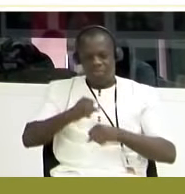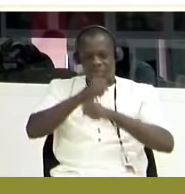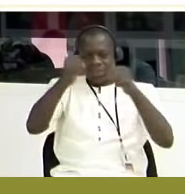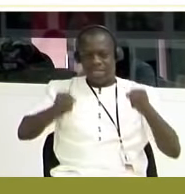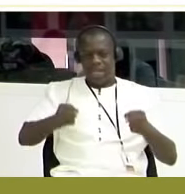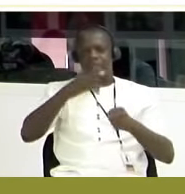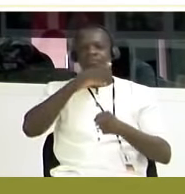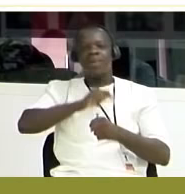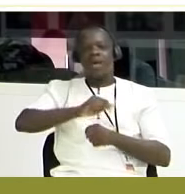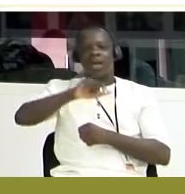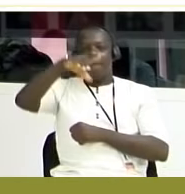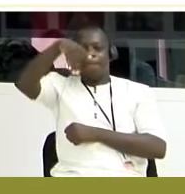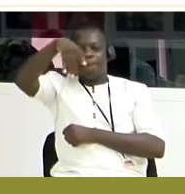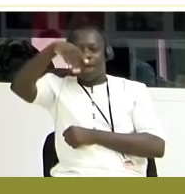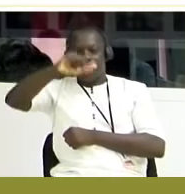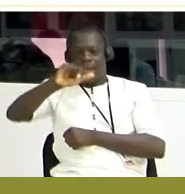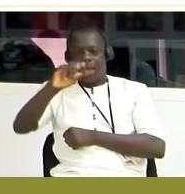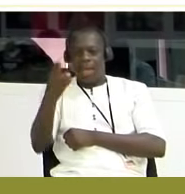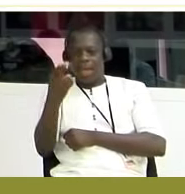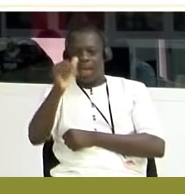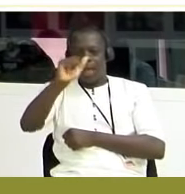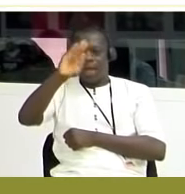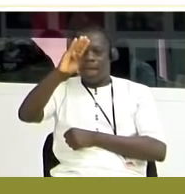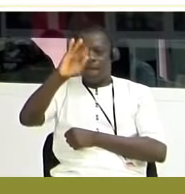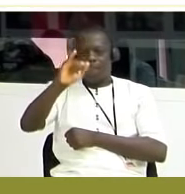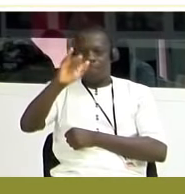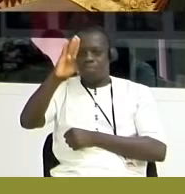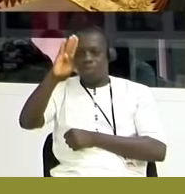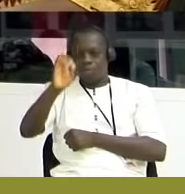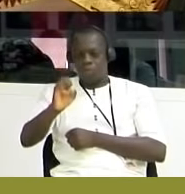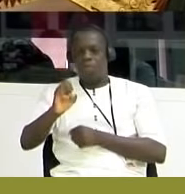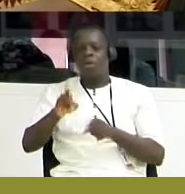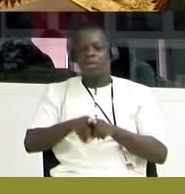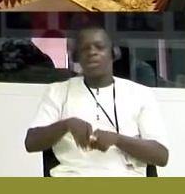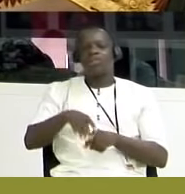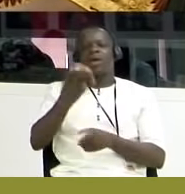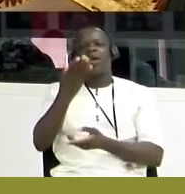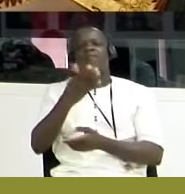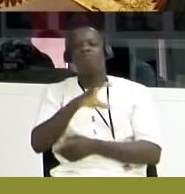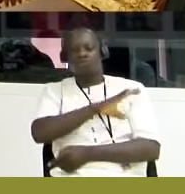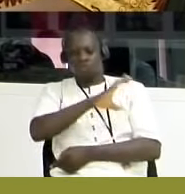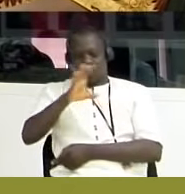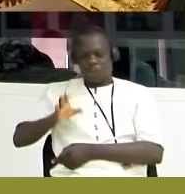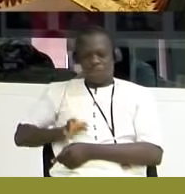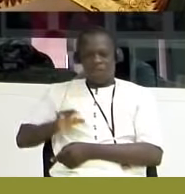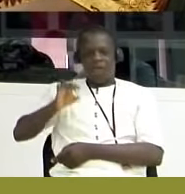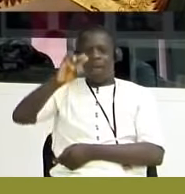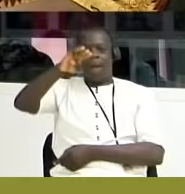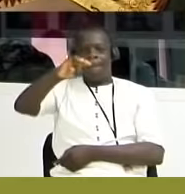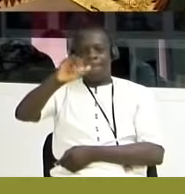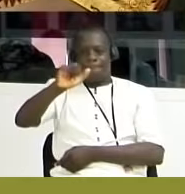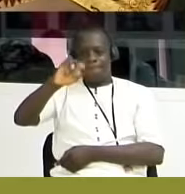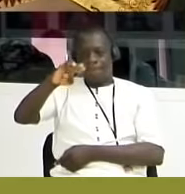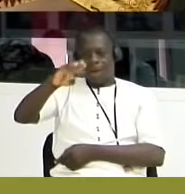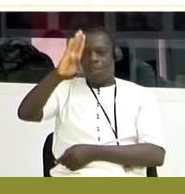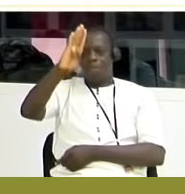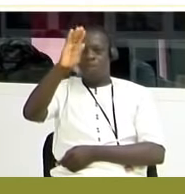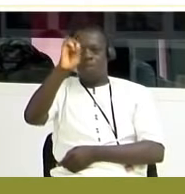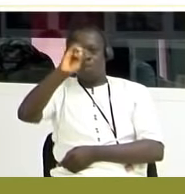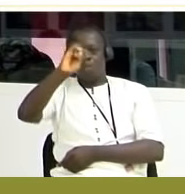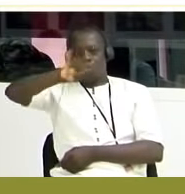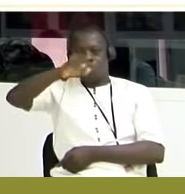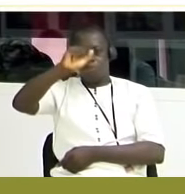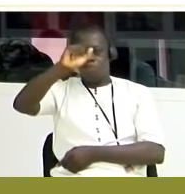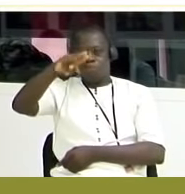CMC, and Chief Inspector Mambojang, who is now the paramount chief. The others were